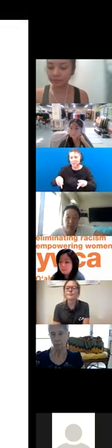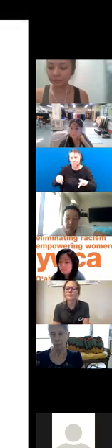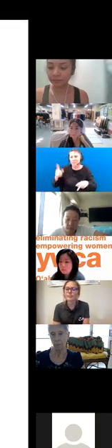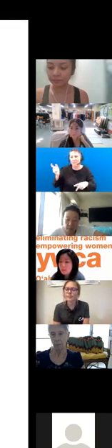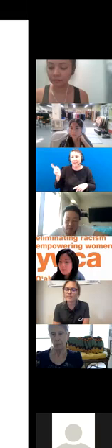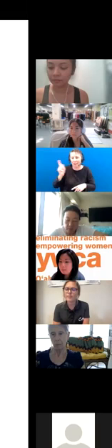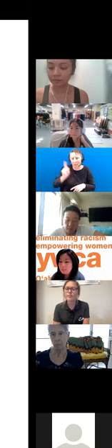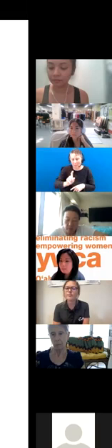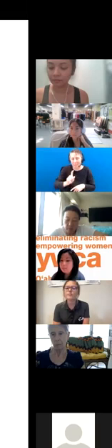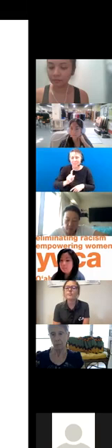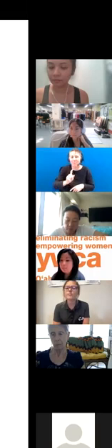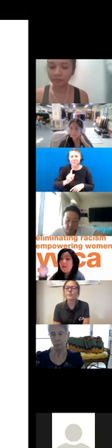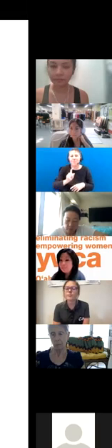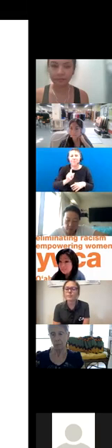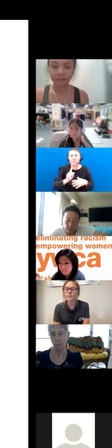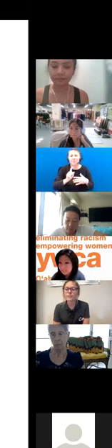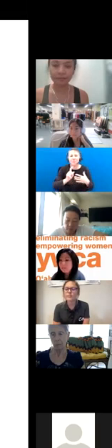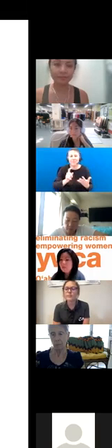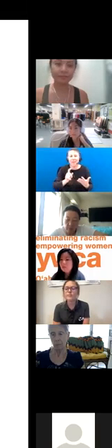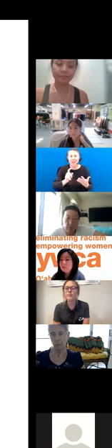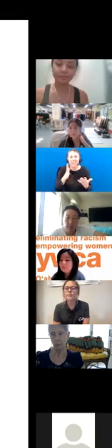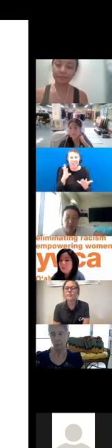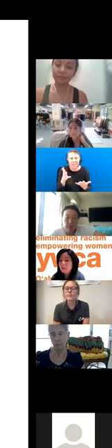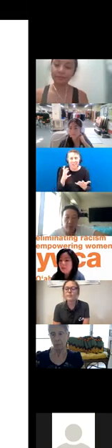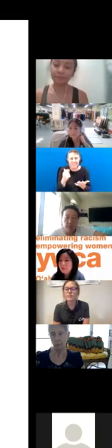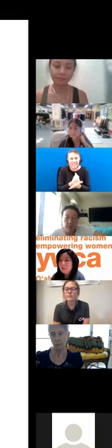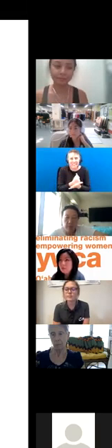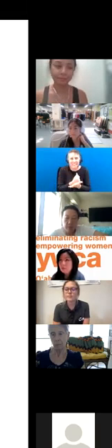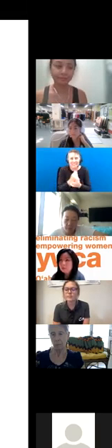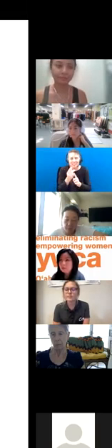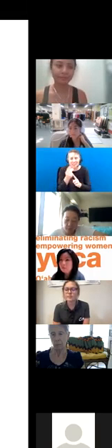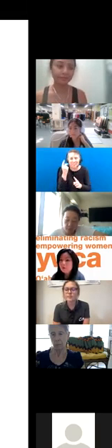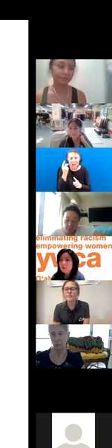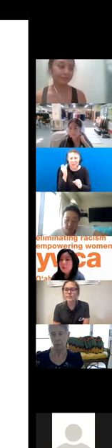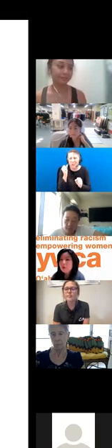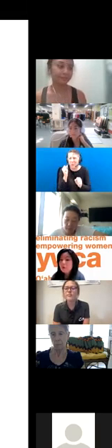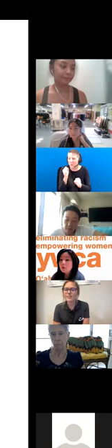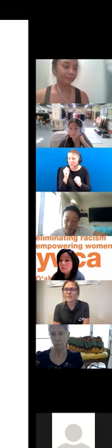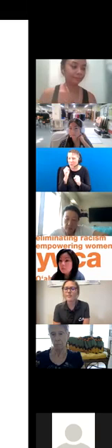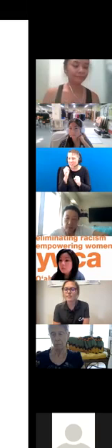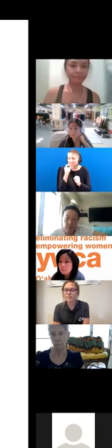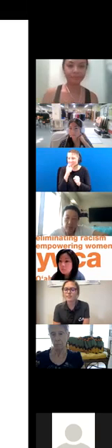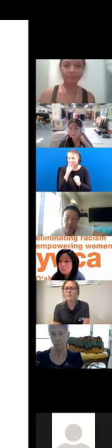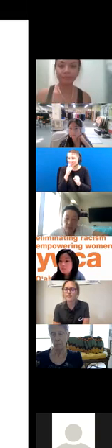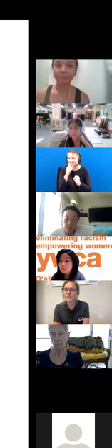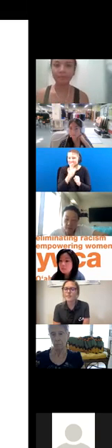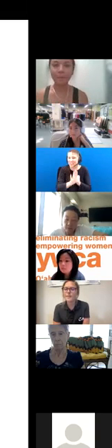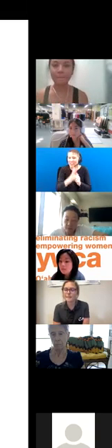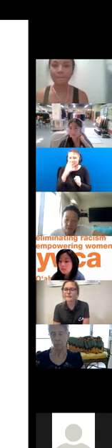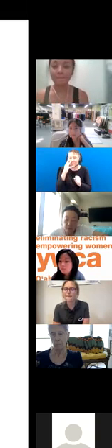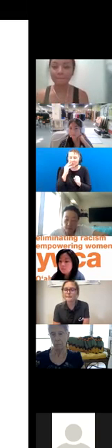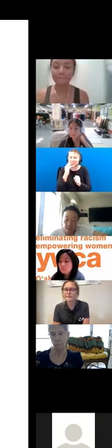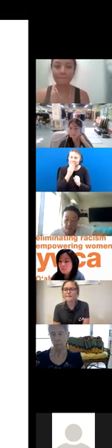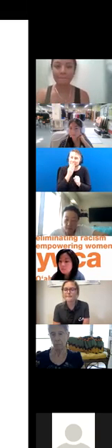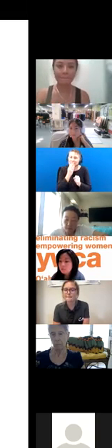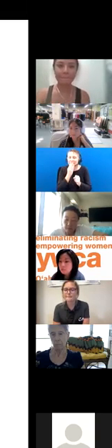there, and, because in hindsight, we thought, oh gosh, for her experience, we should have